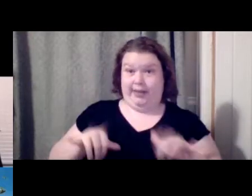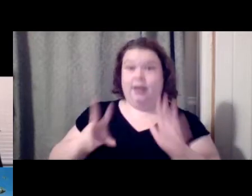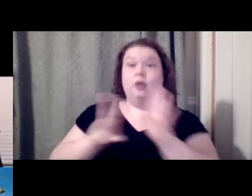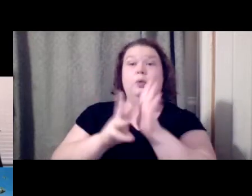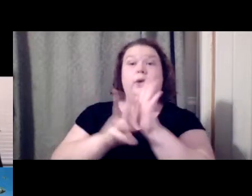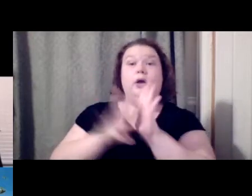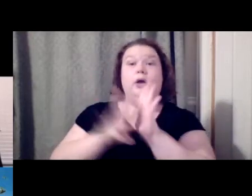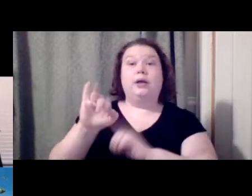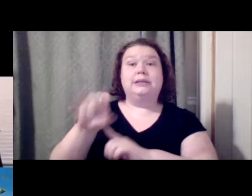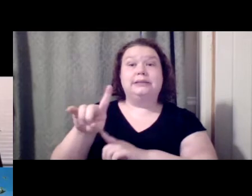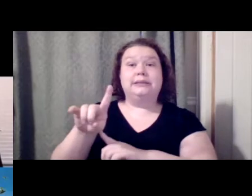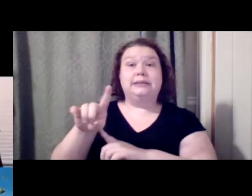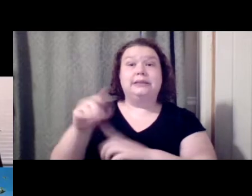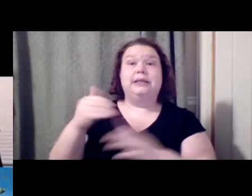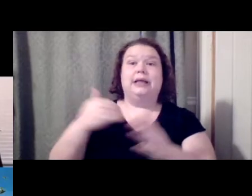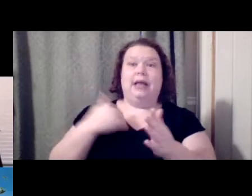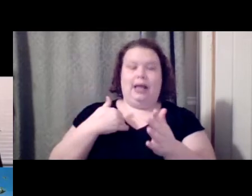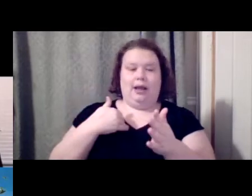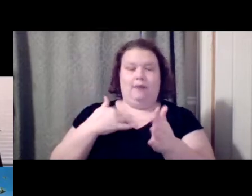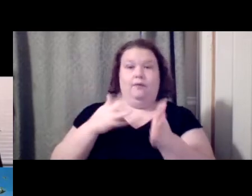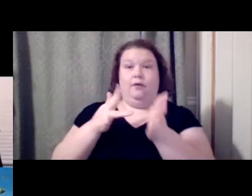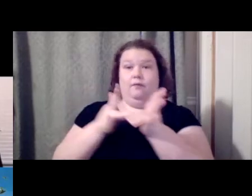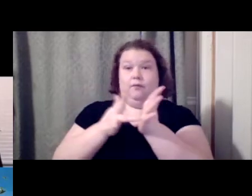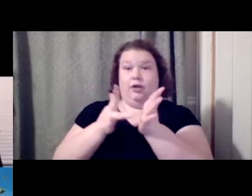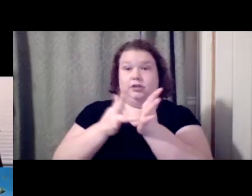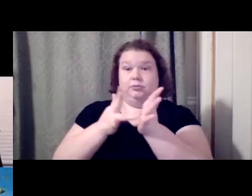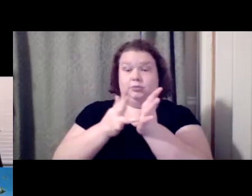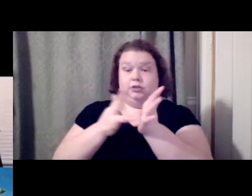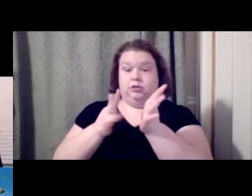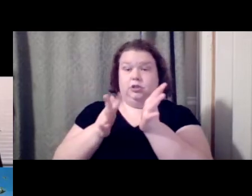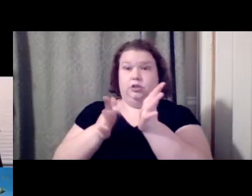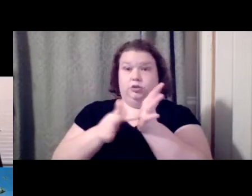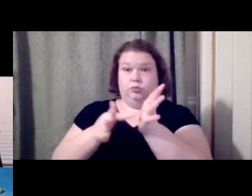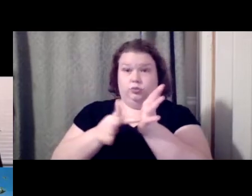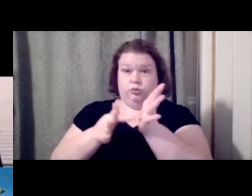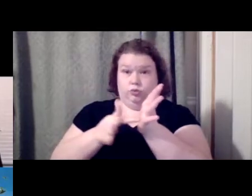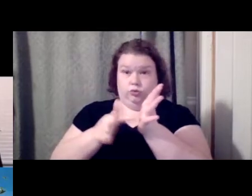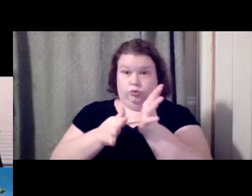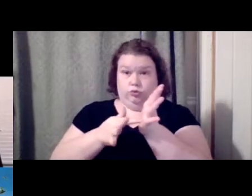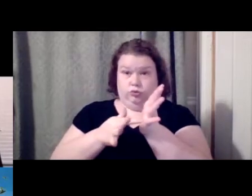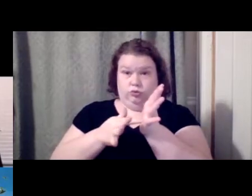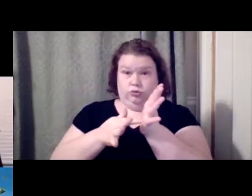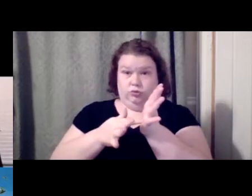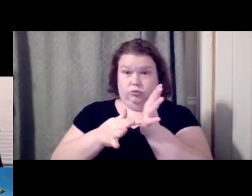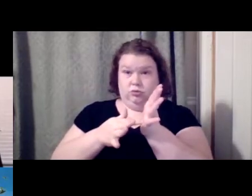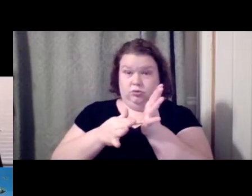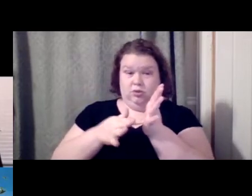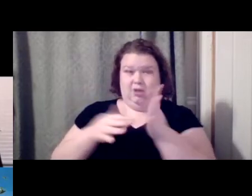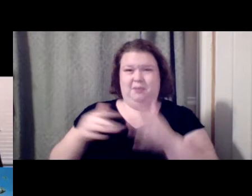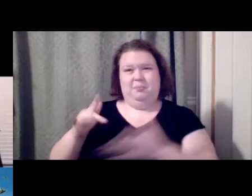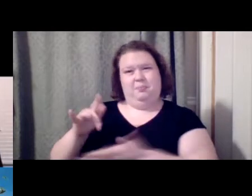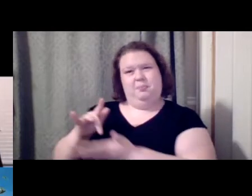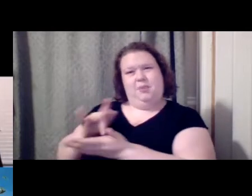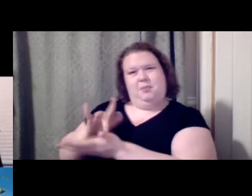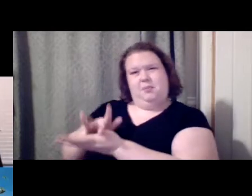junior and a freshman, but are we going to keep them here for our youngest? Like